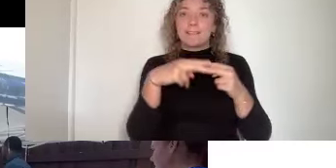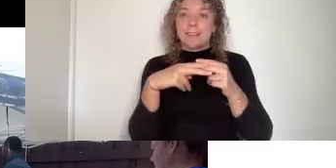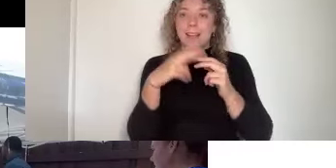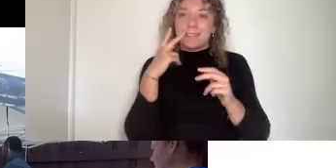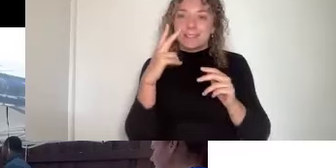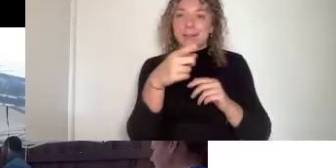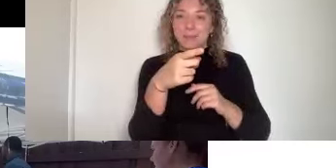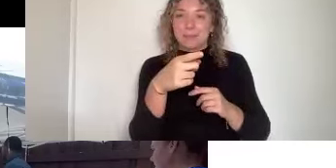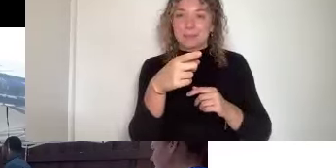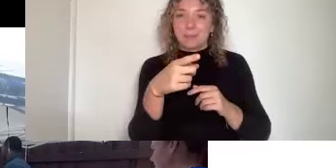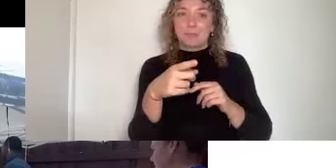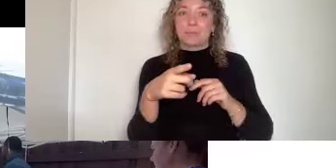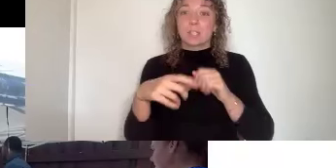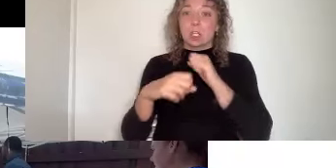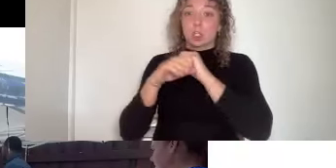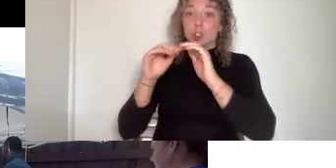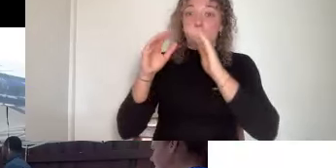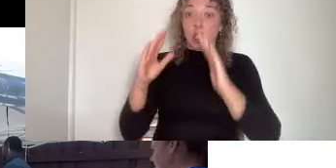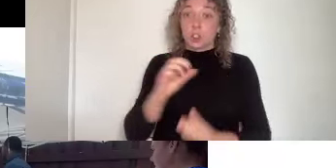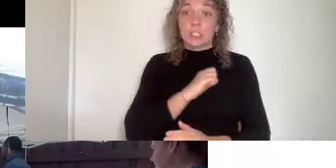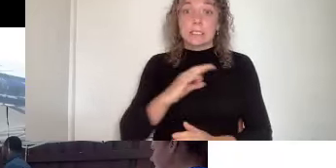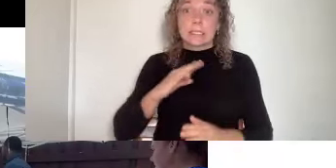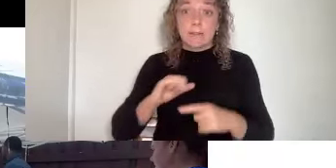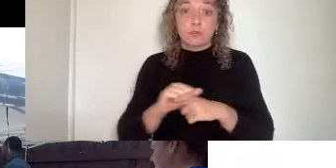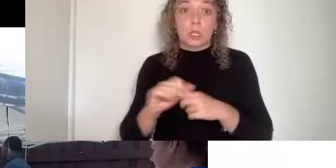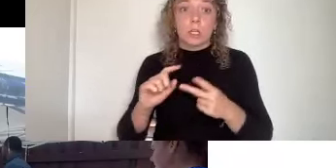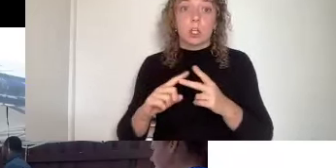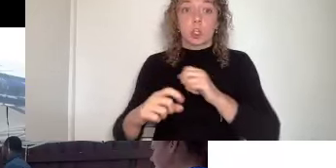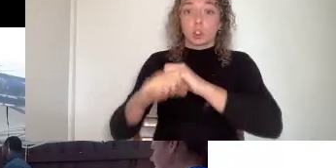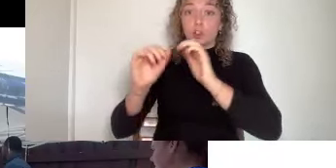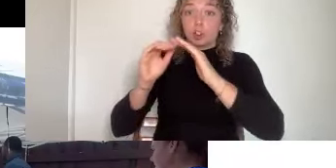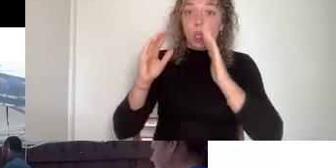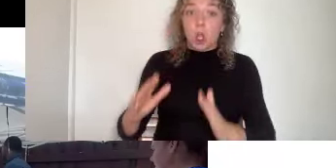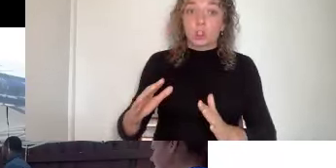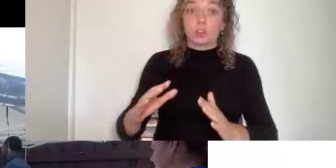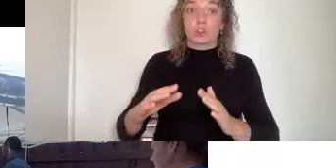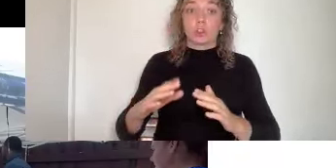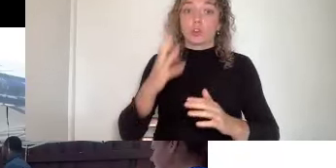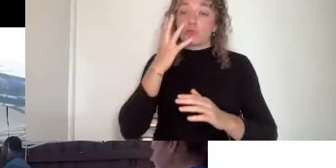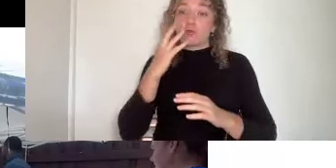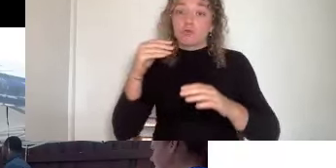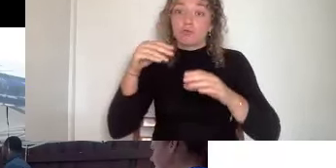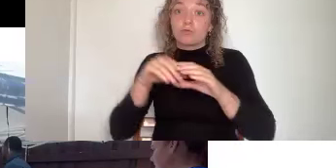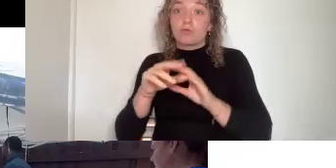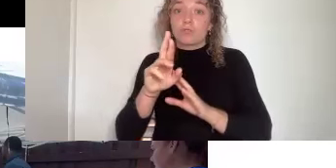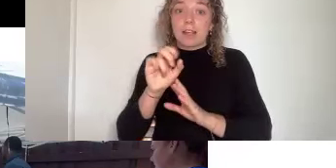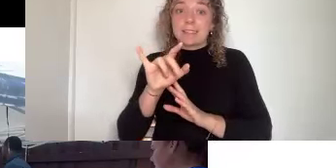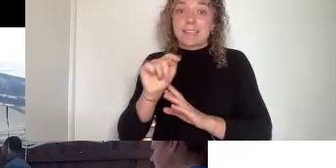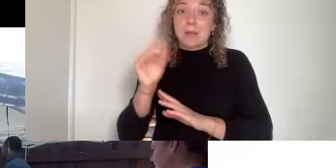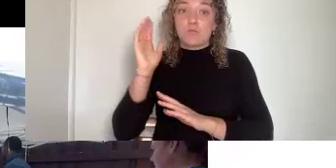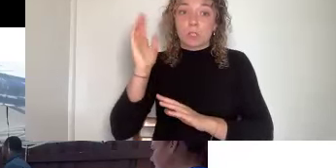here. Shelter staff trainings, shelter resident presentations, including the homeless liaison and Help Me